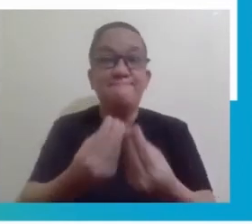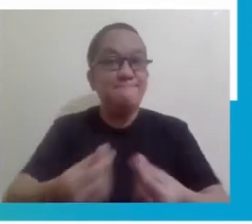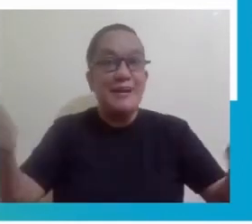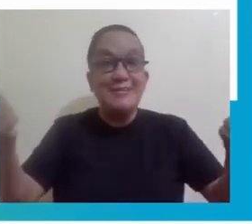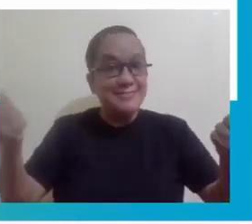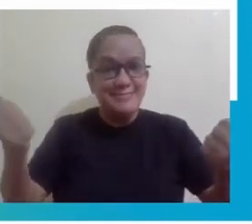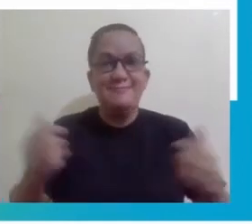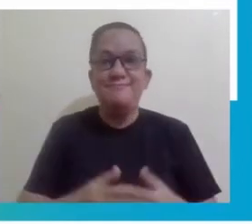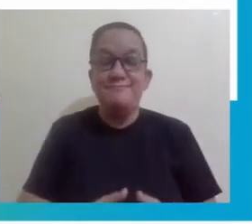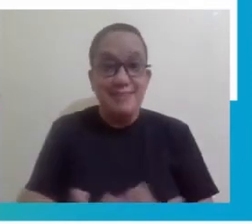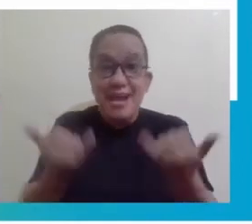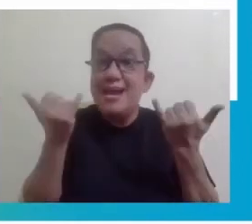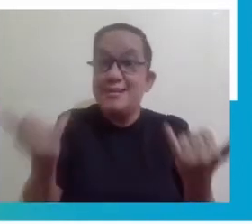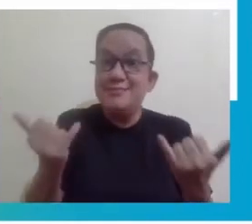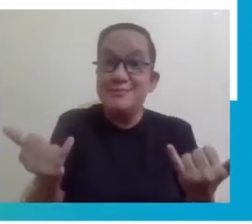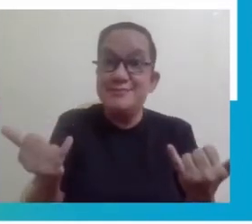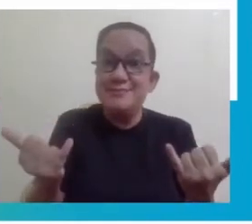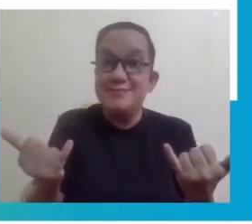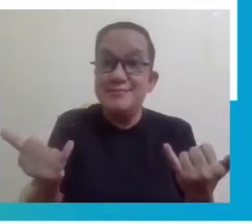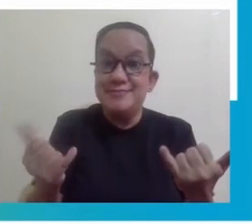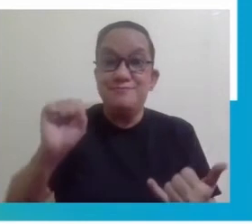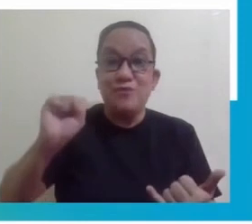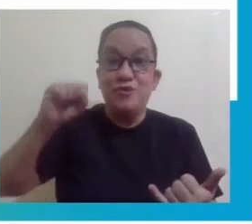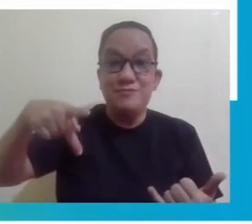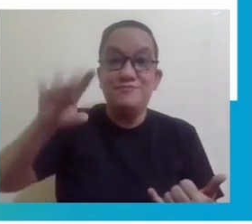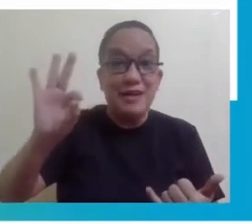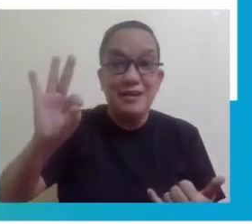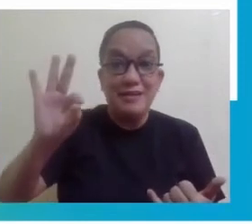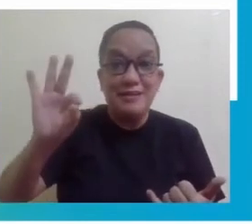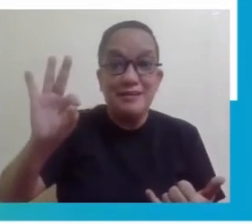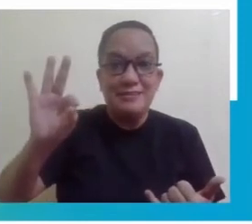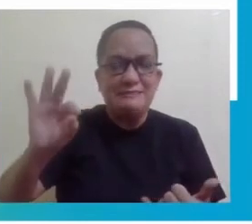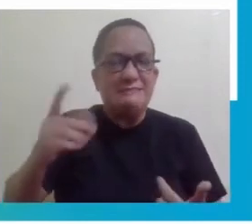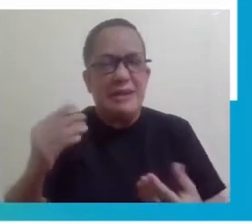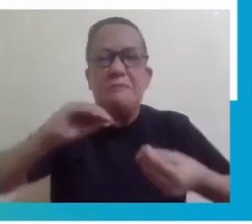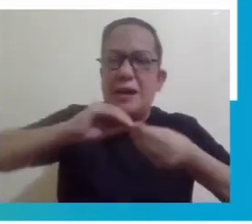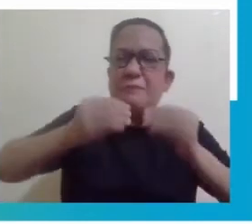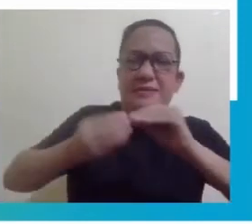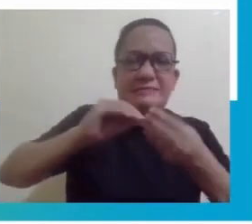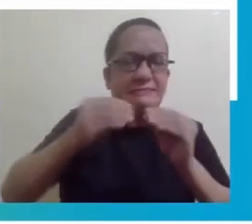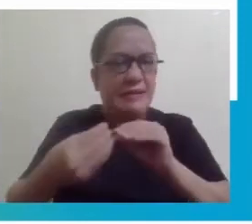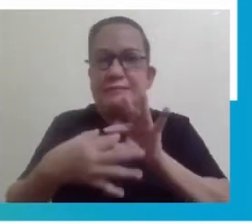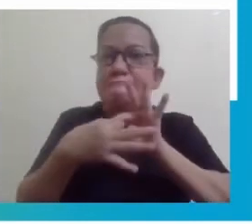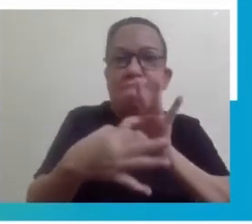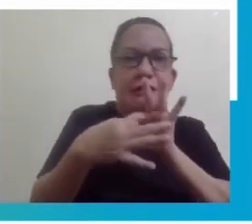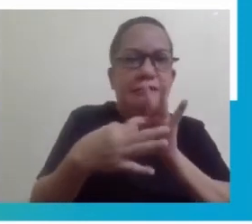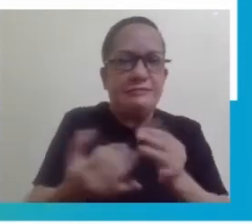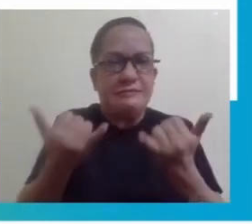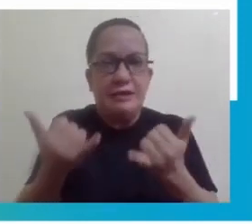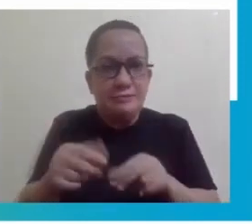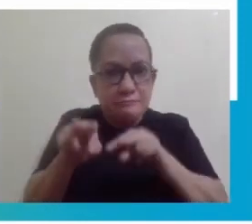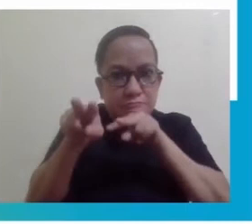facilitator, Warren Evans, and his team are closely monitoring progress on these and other current cases and